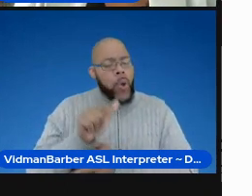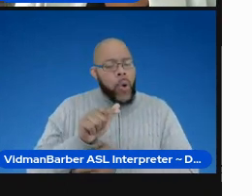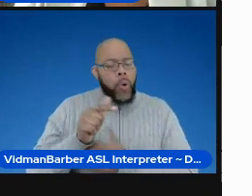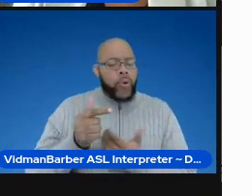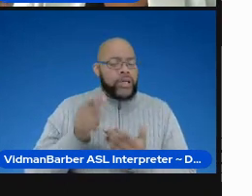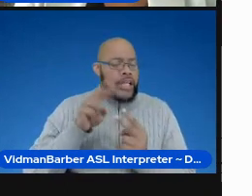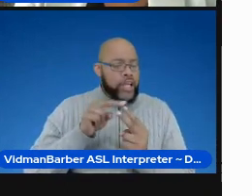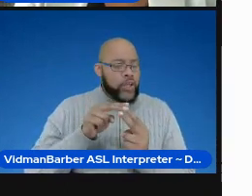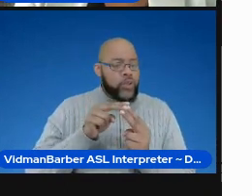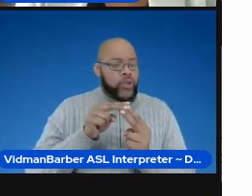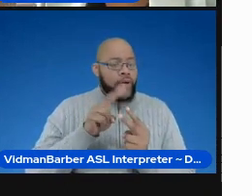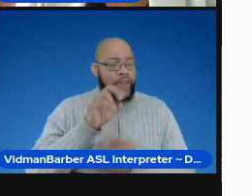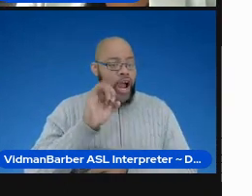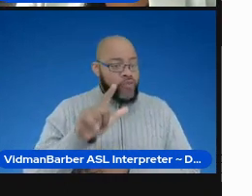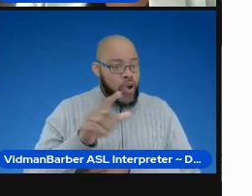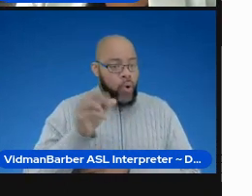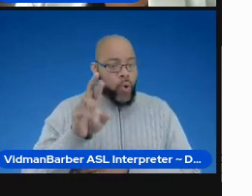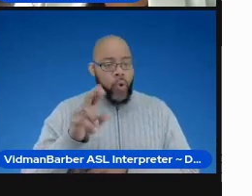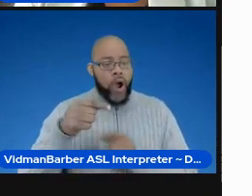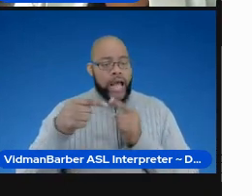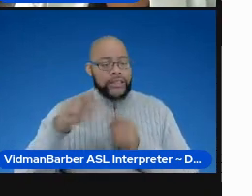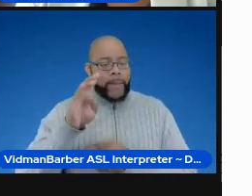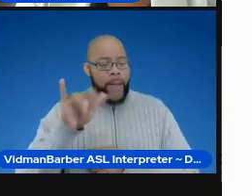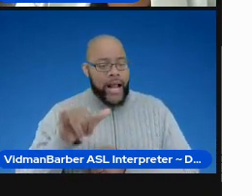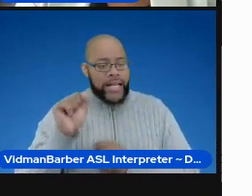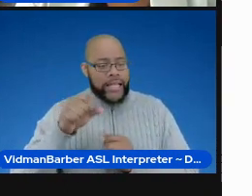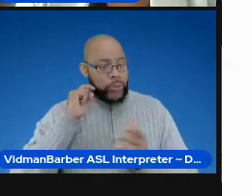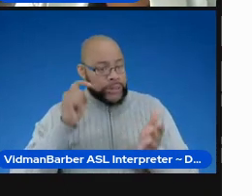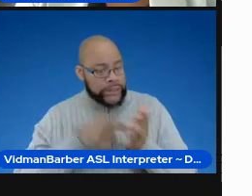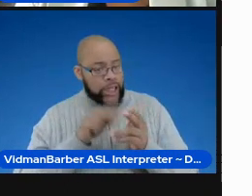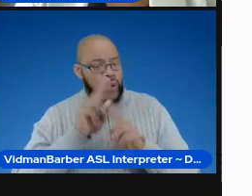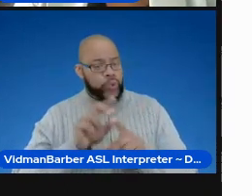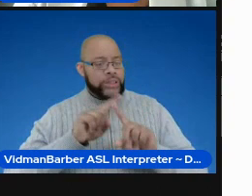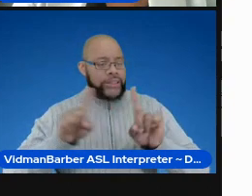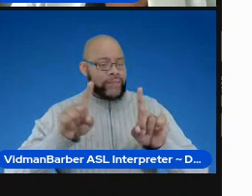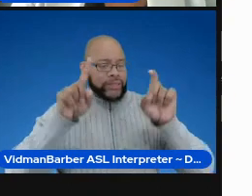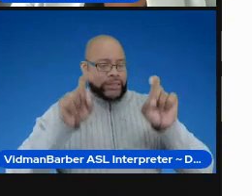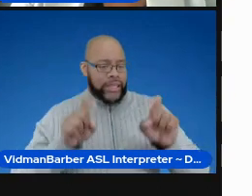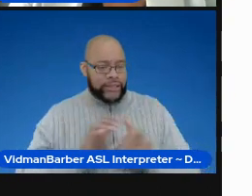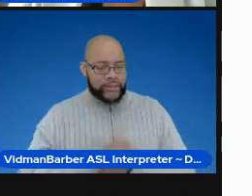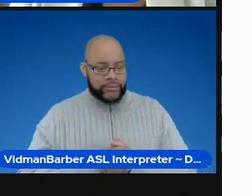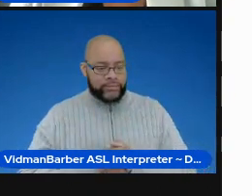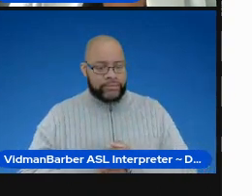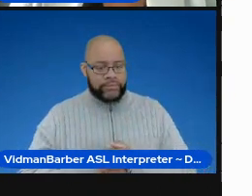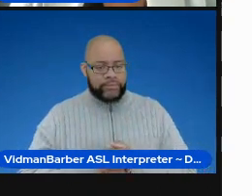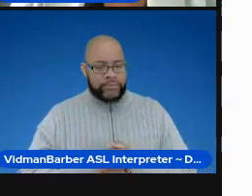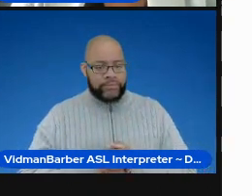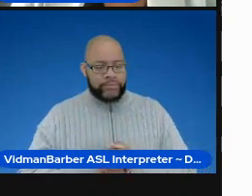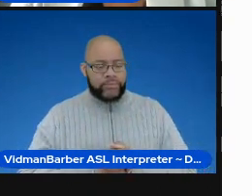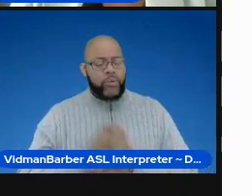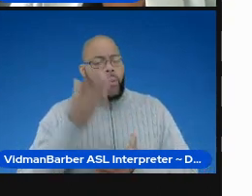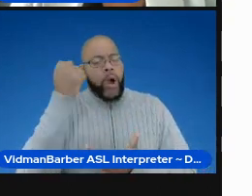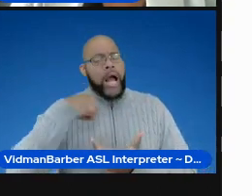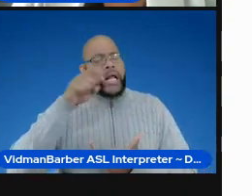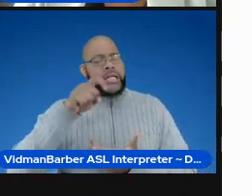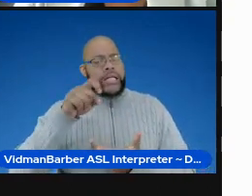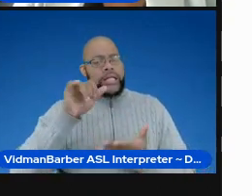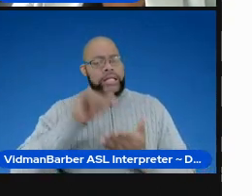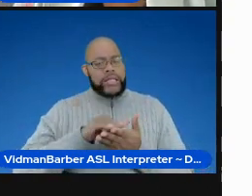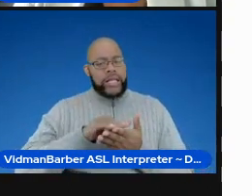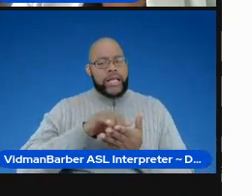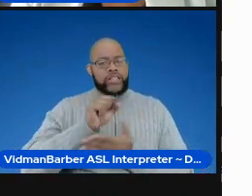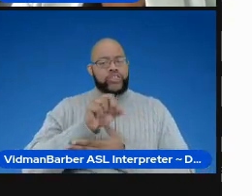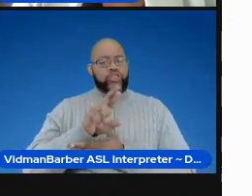either a viral load or antibody response can we detect using the different assays that we have. So why do we need serological tests?